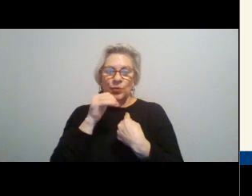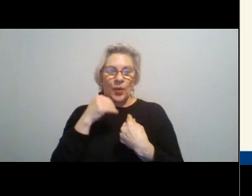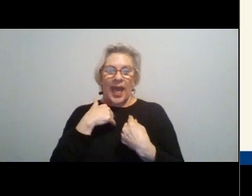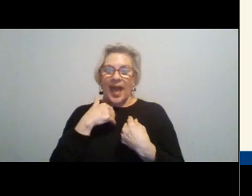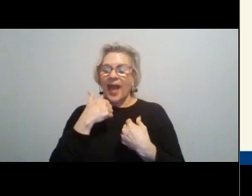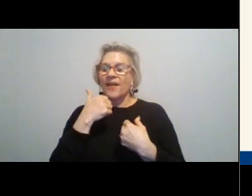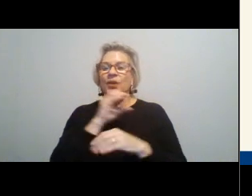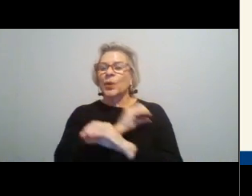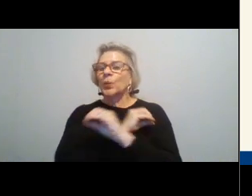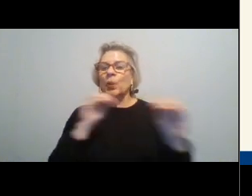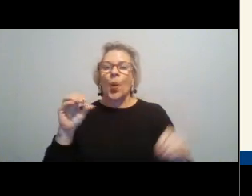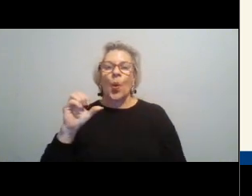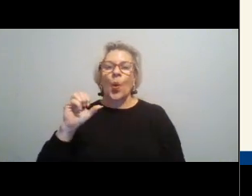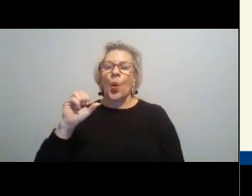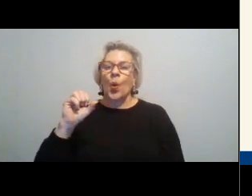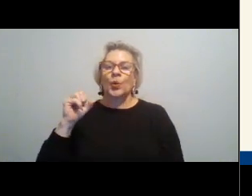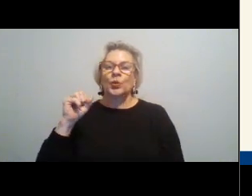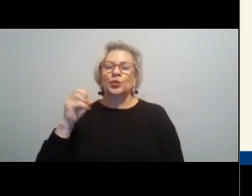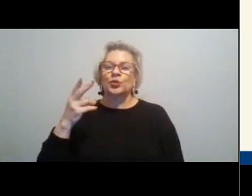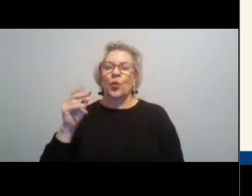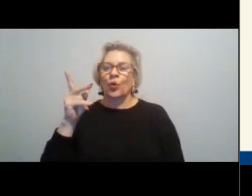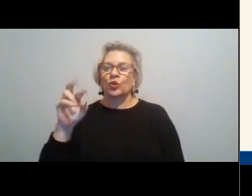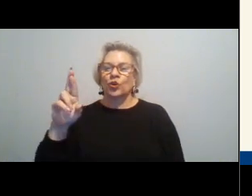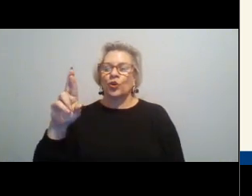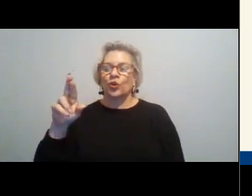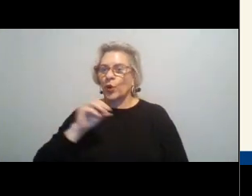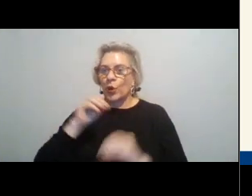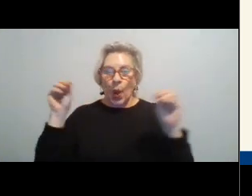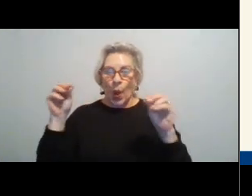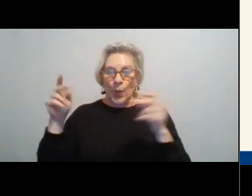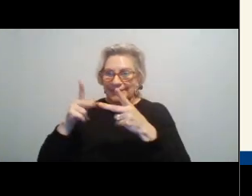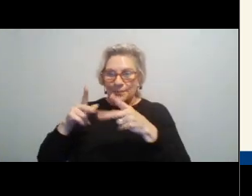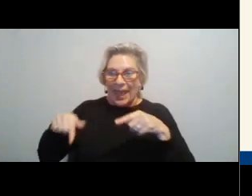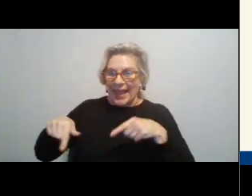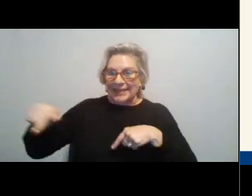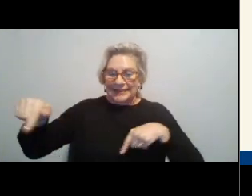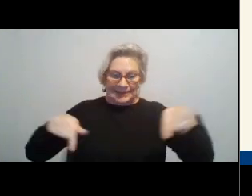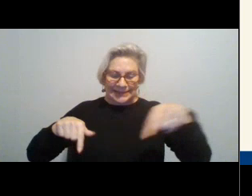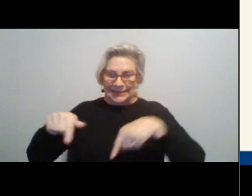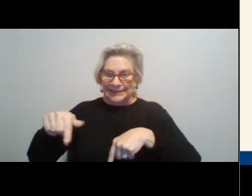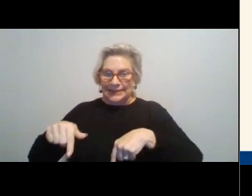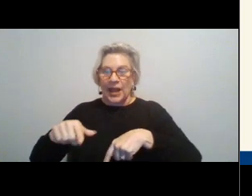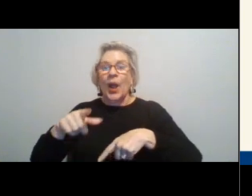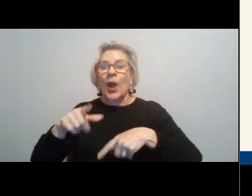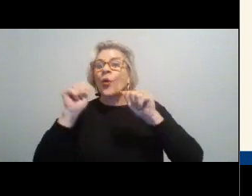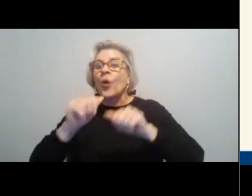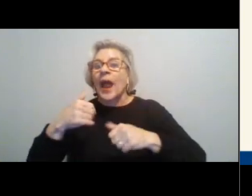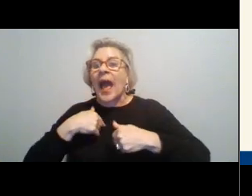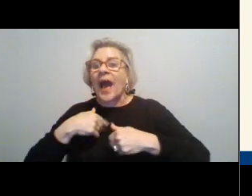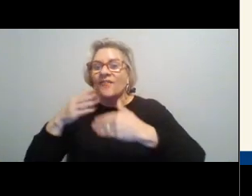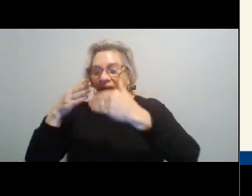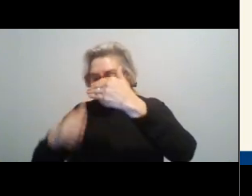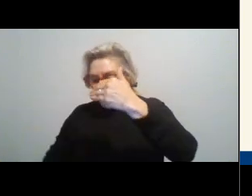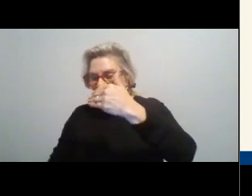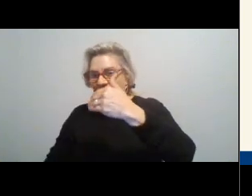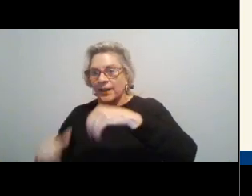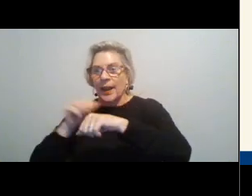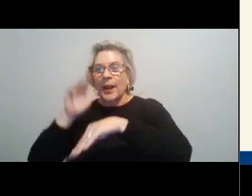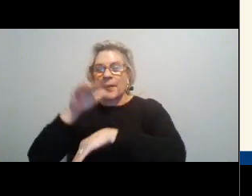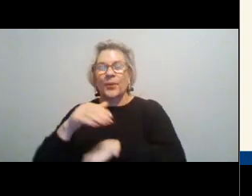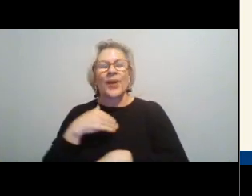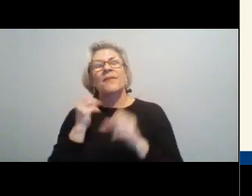on both sides, and maybe one side of that roadway is a several 100-foot cliff. And then we have a lot of